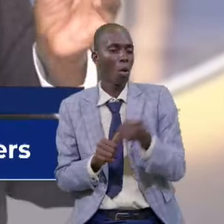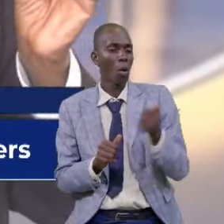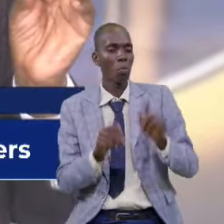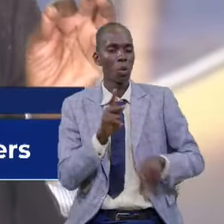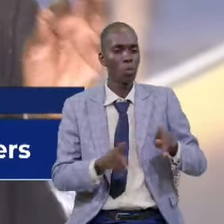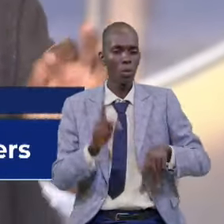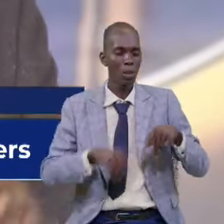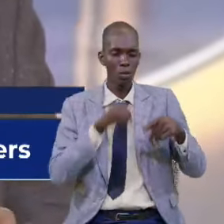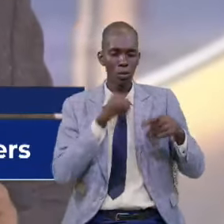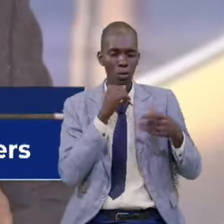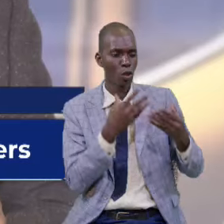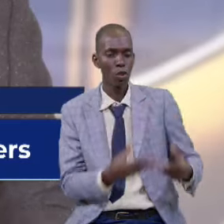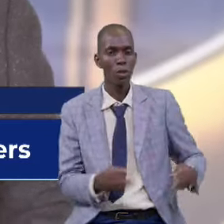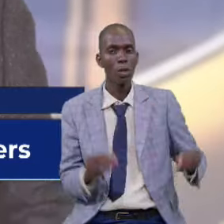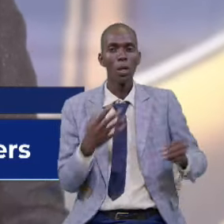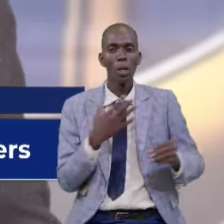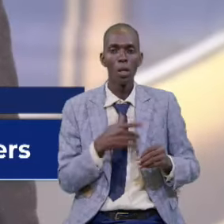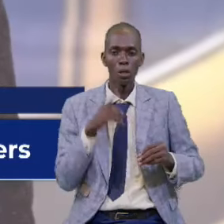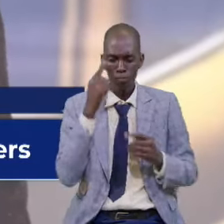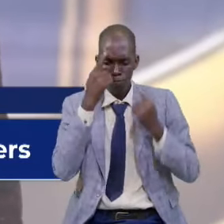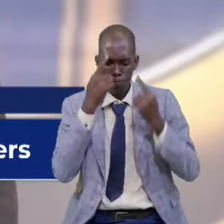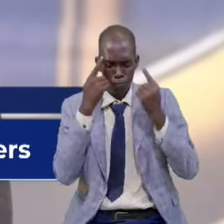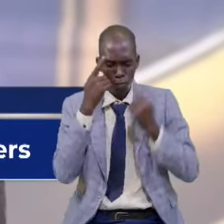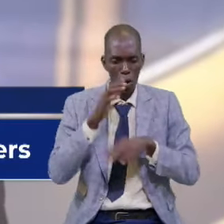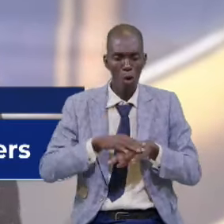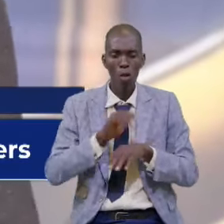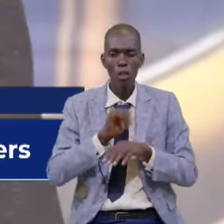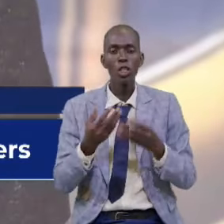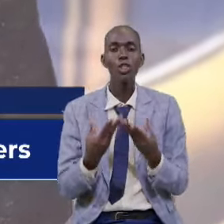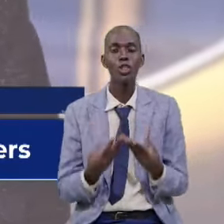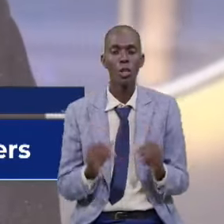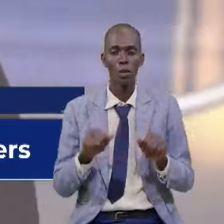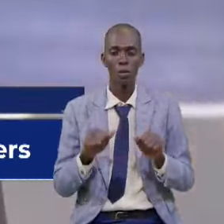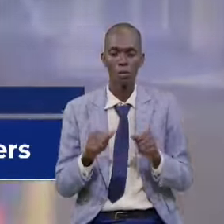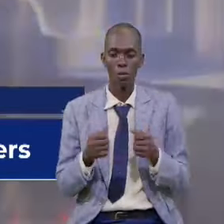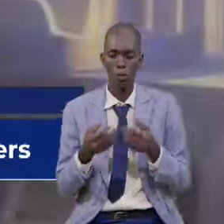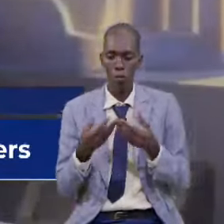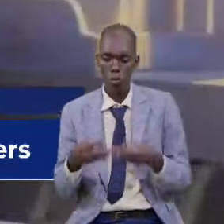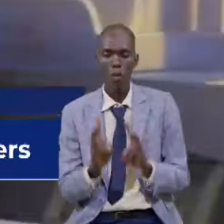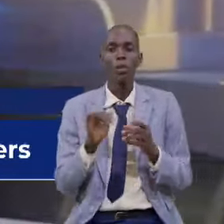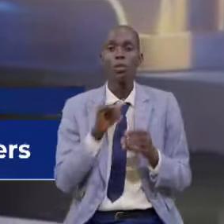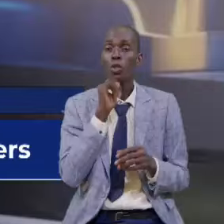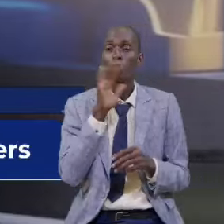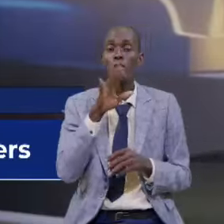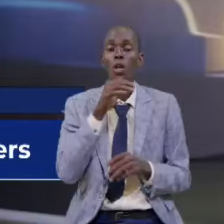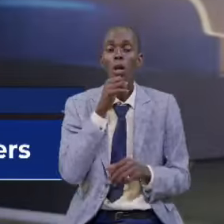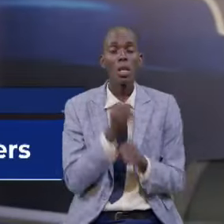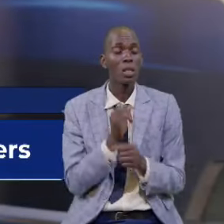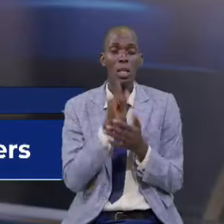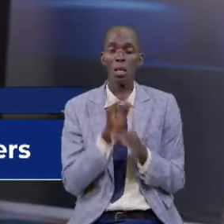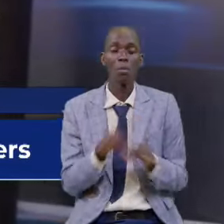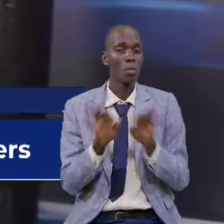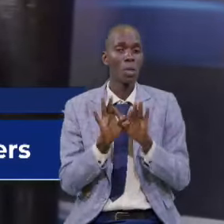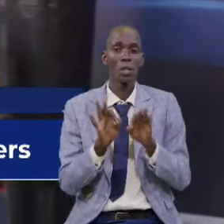a workable solution? It's not your age that matters. Actually, when we talk of age,